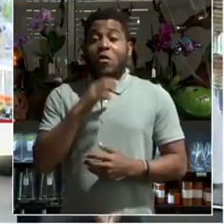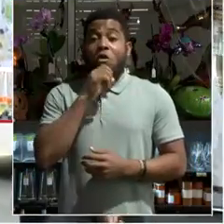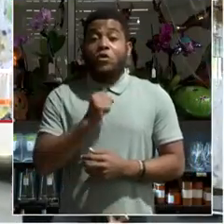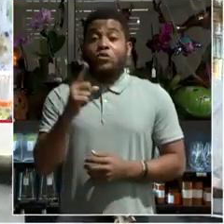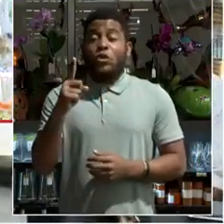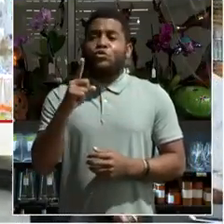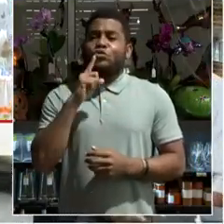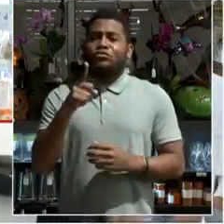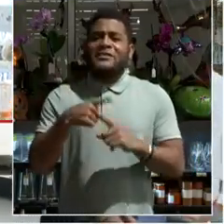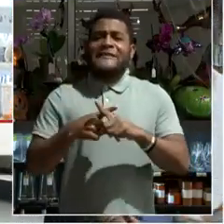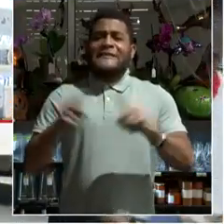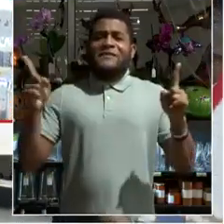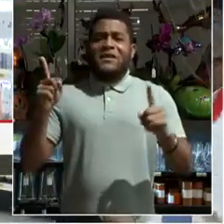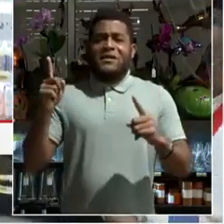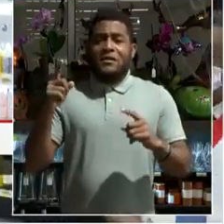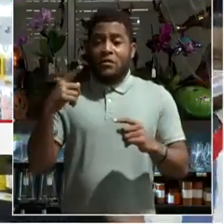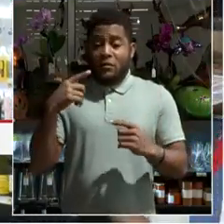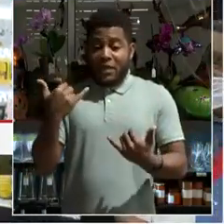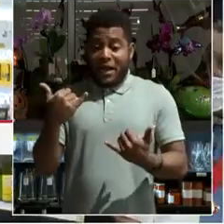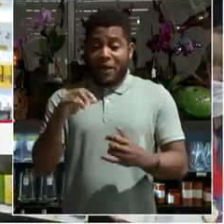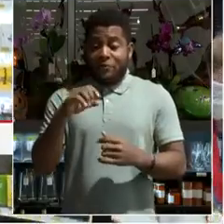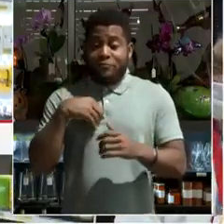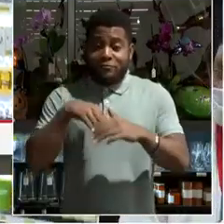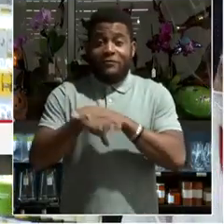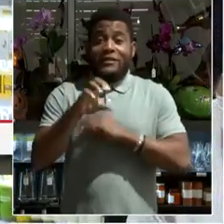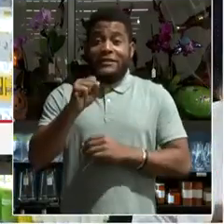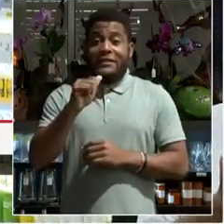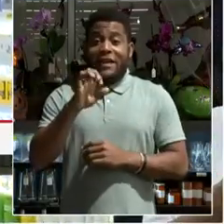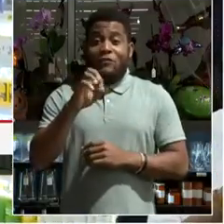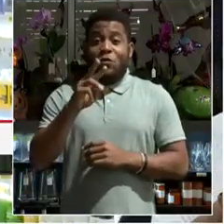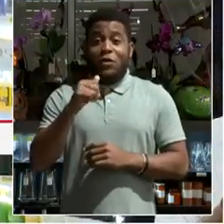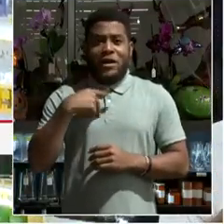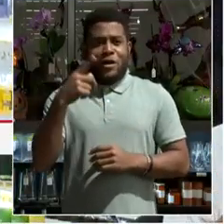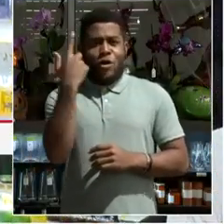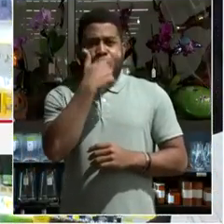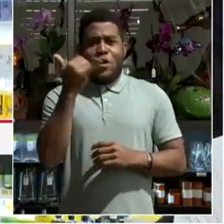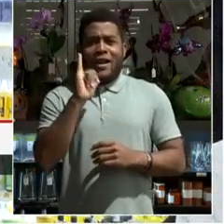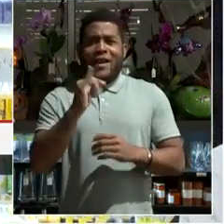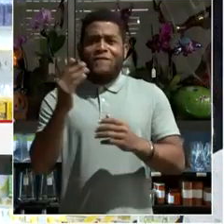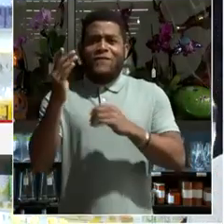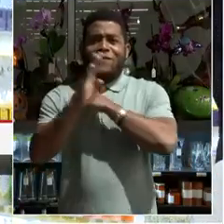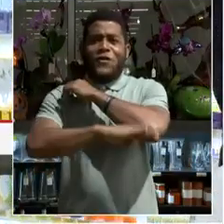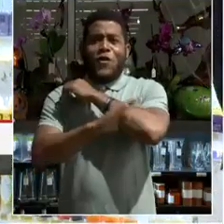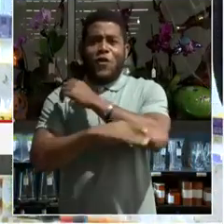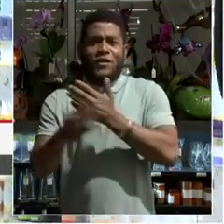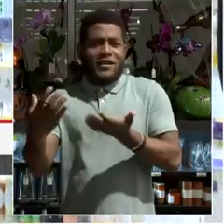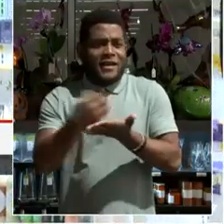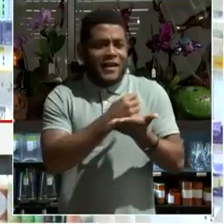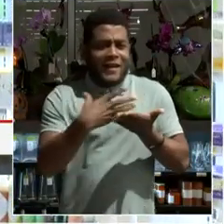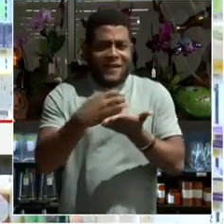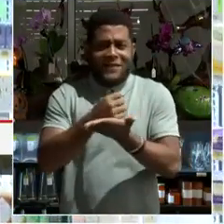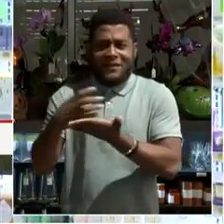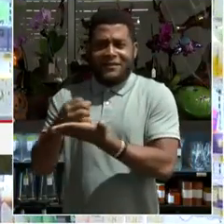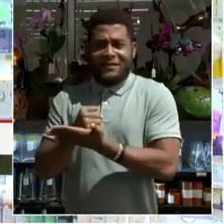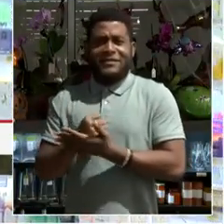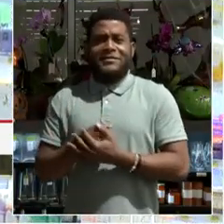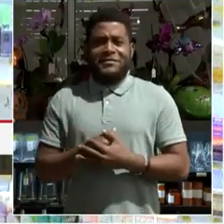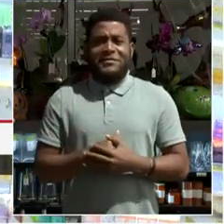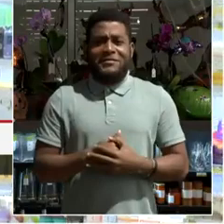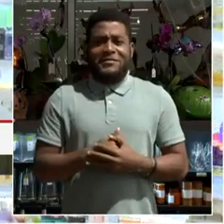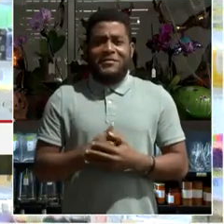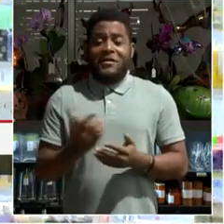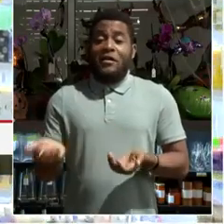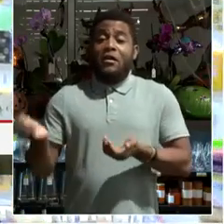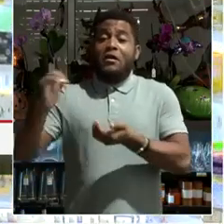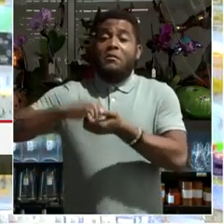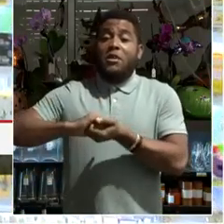said it looked like a fall harvest. And I'm just delighted that the Safeway team has not only partnered with us on